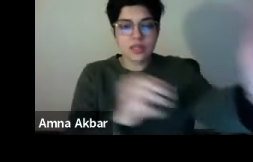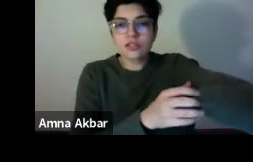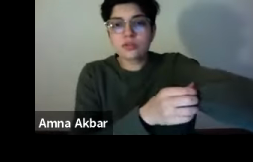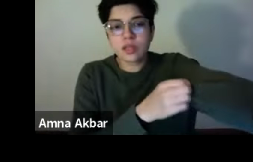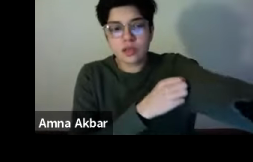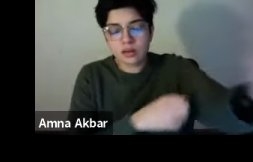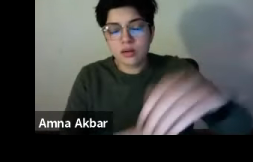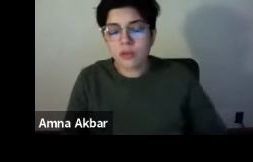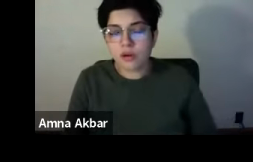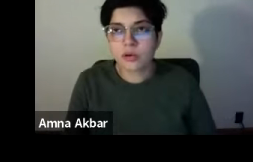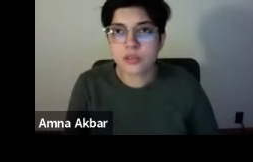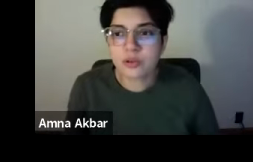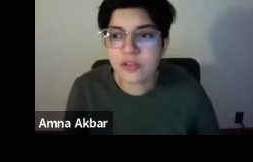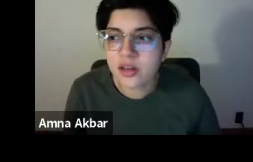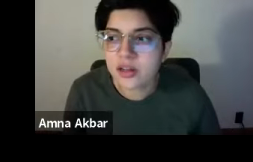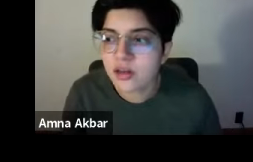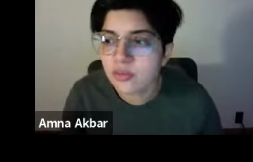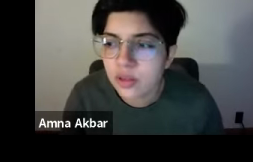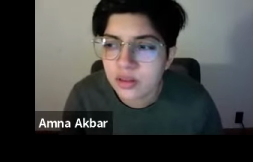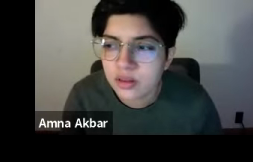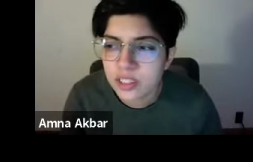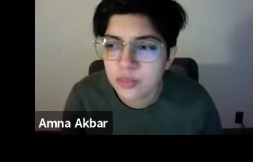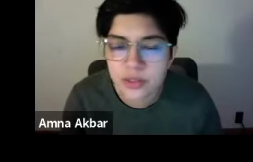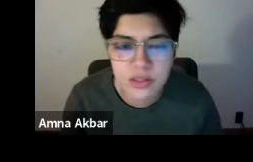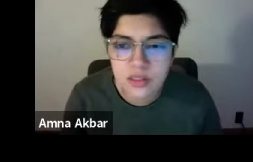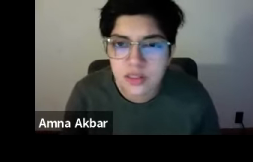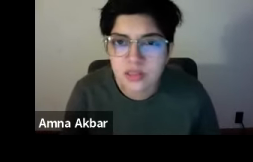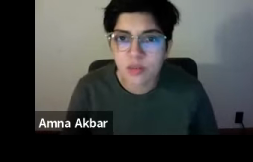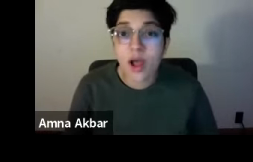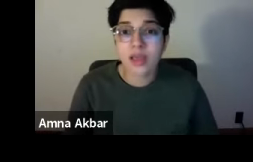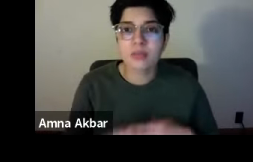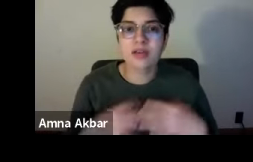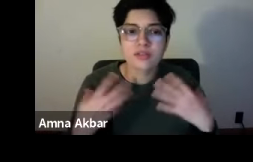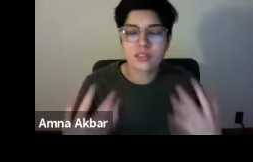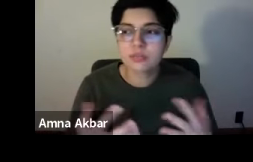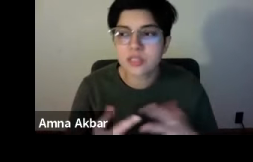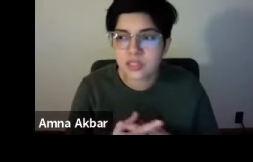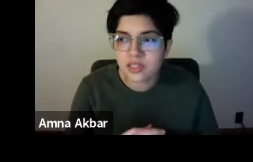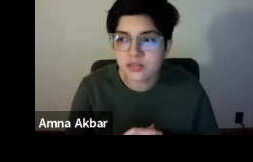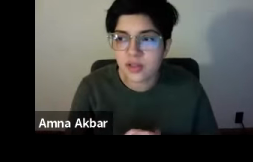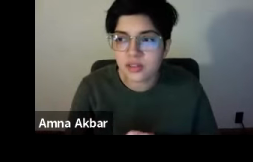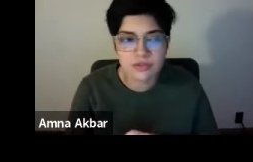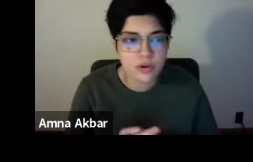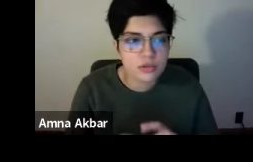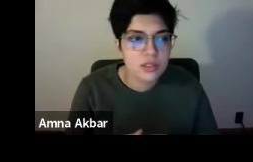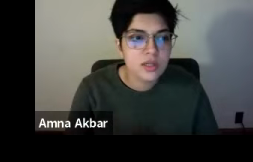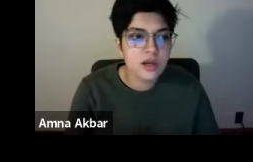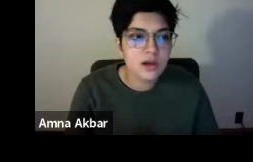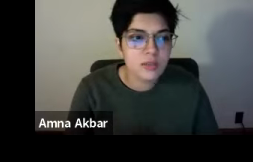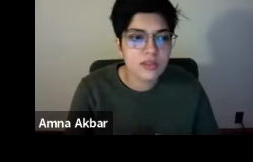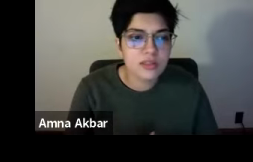kind of the history that Marbre was providing, kind of what the experience is and why it might feel deeply dissatisfying to